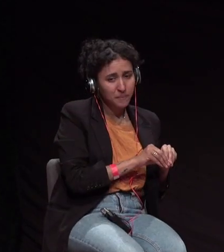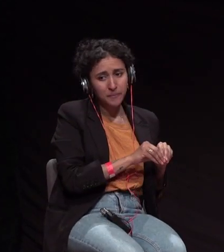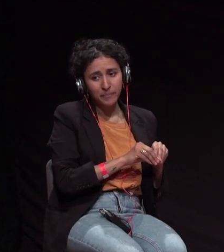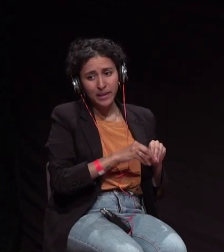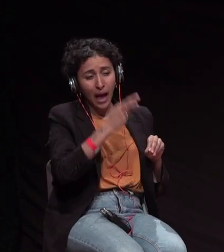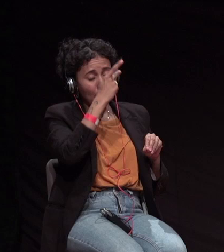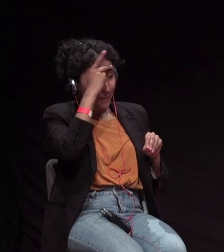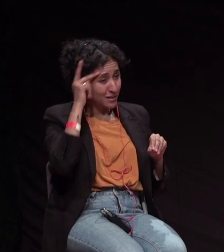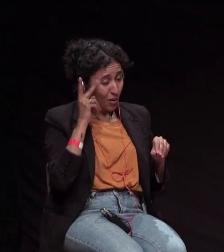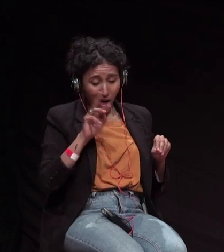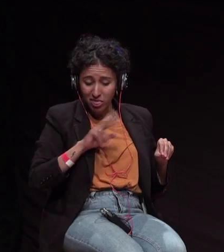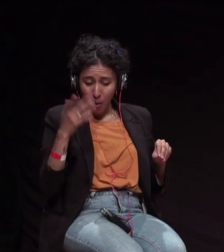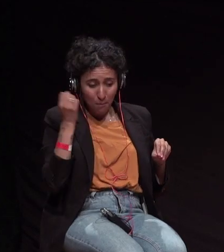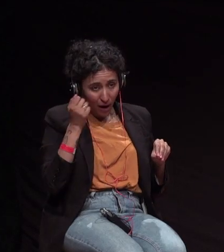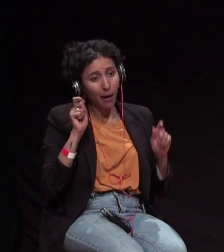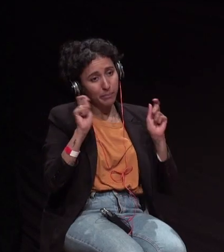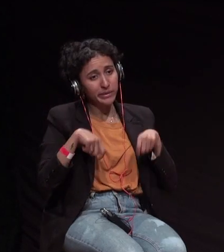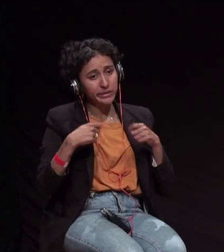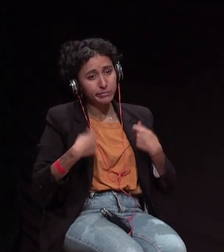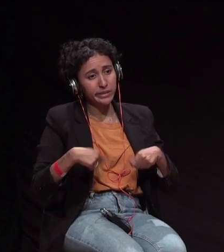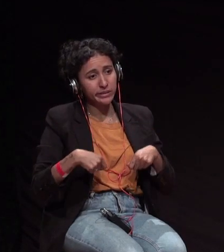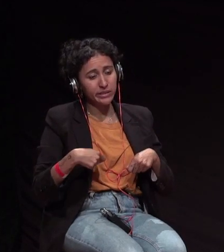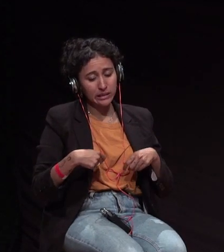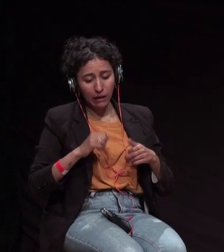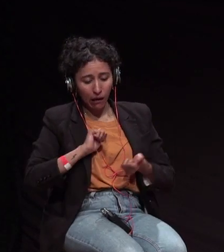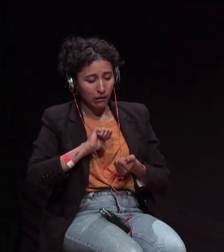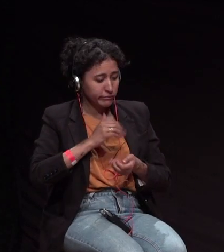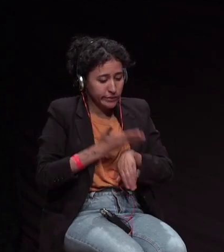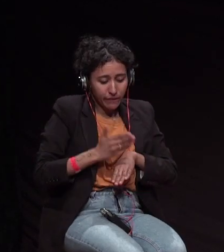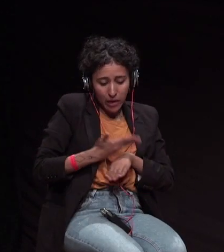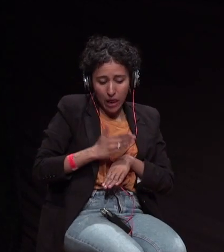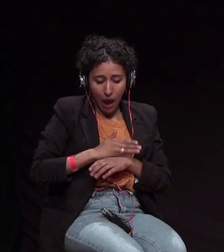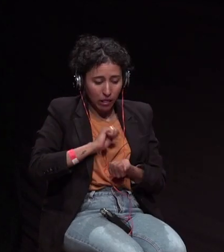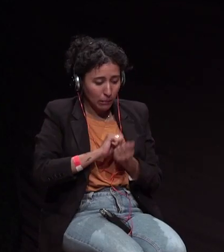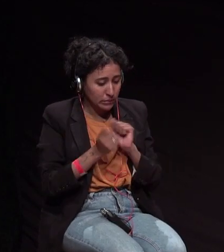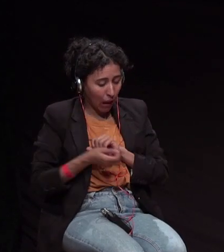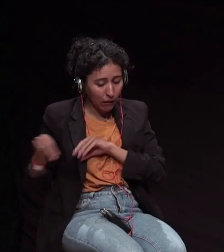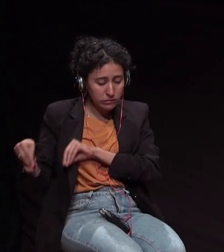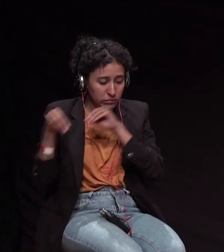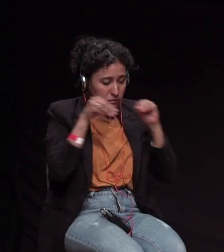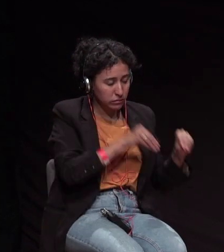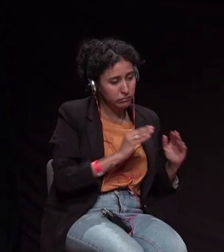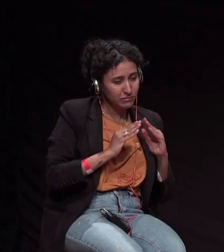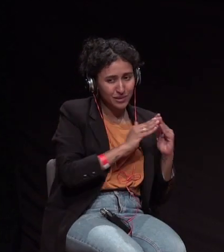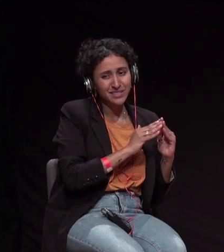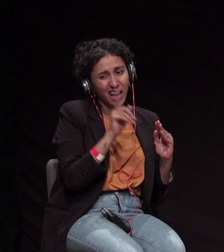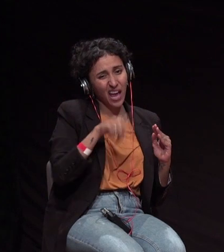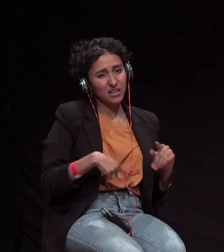to begin with. So the process can seem really daunting. One thing that we're currently doing,